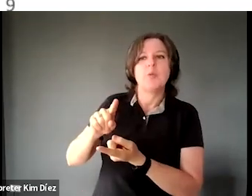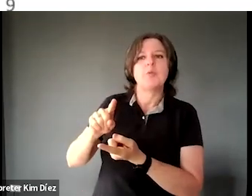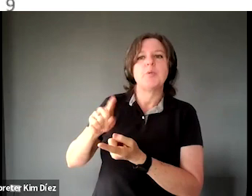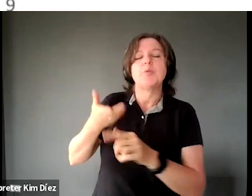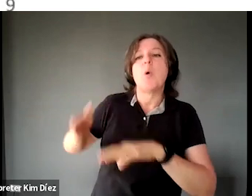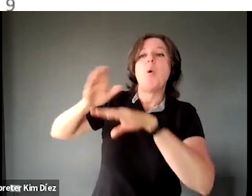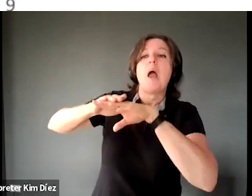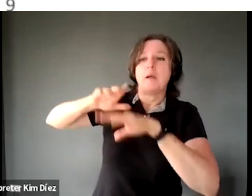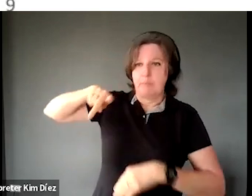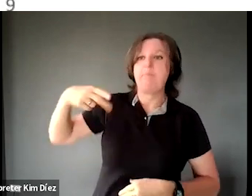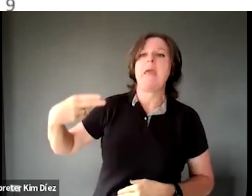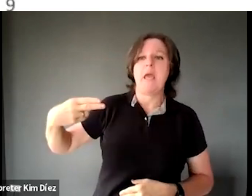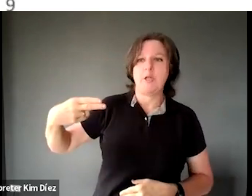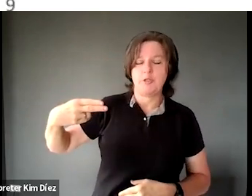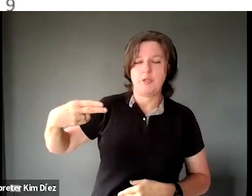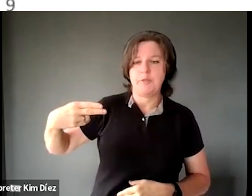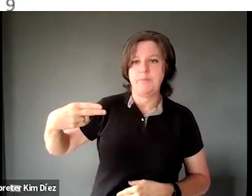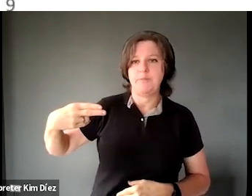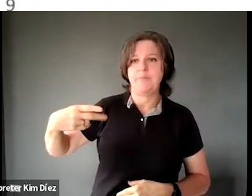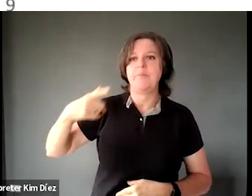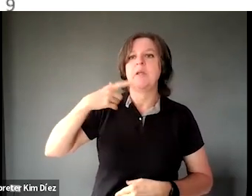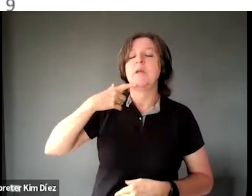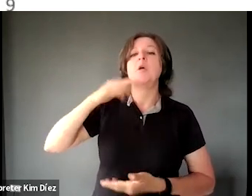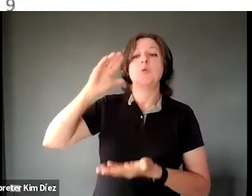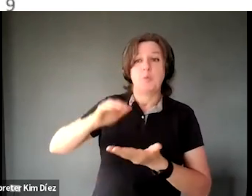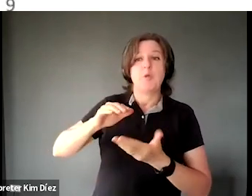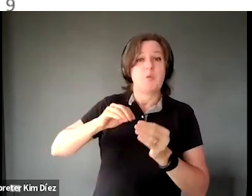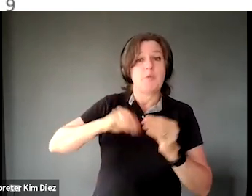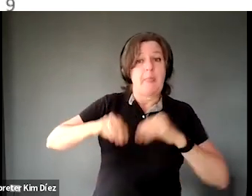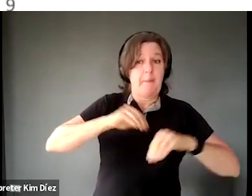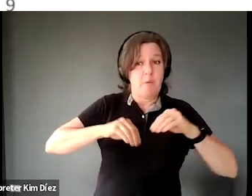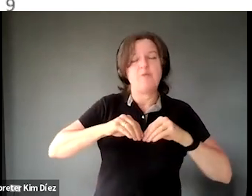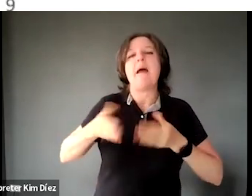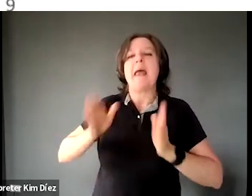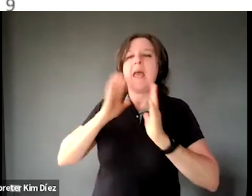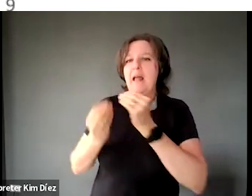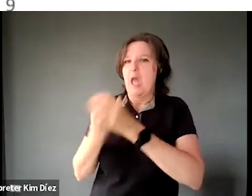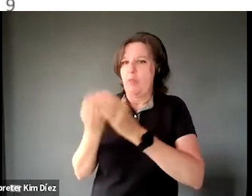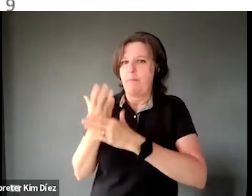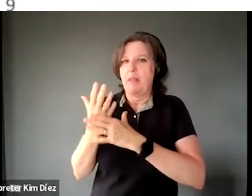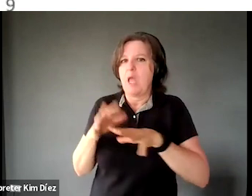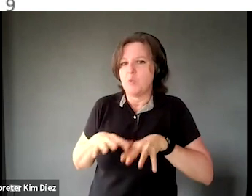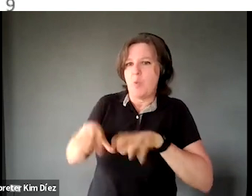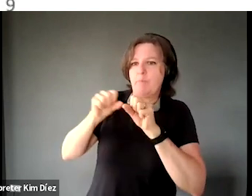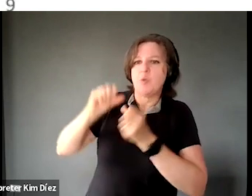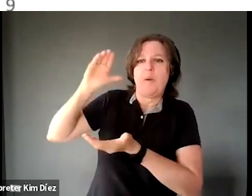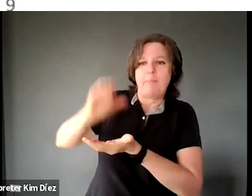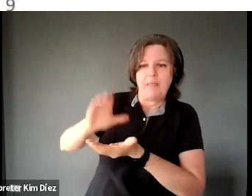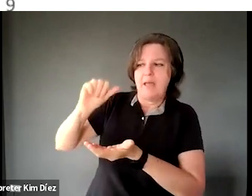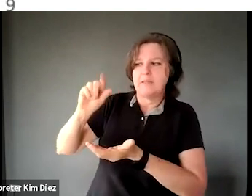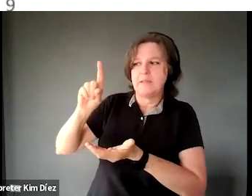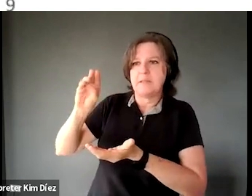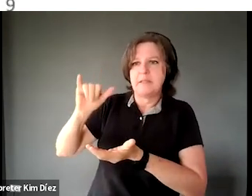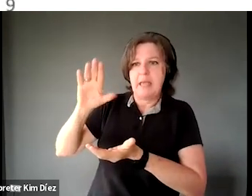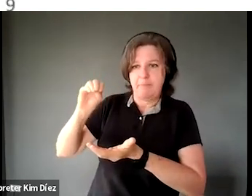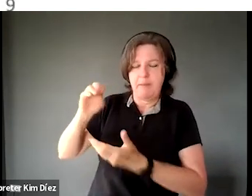So the best thing is to increase pH to be able to reduce the mobility and that the plant